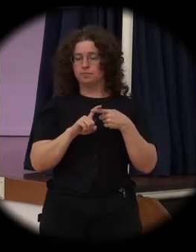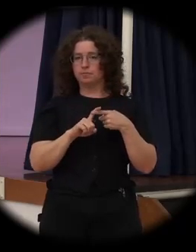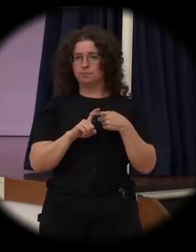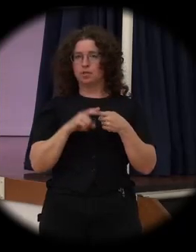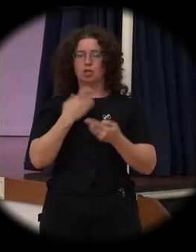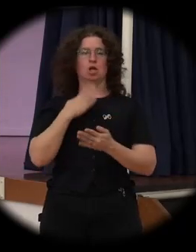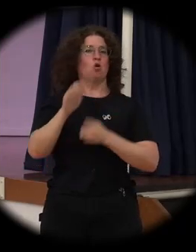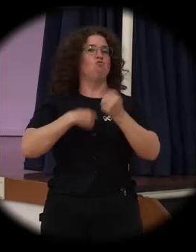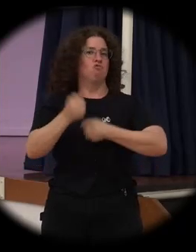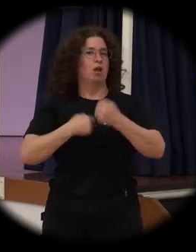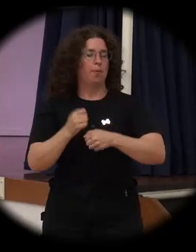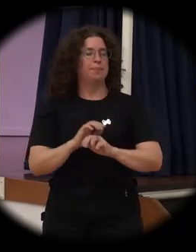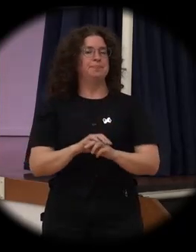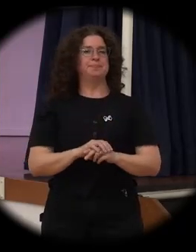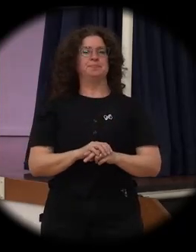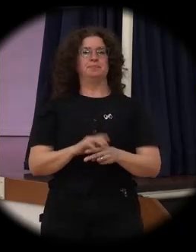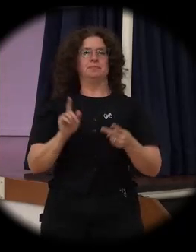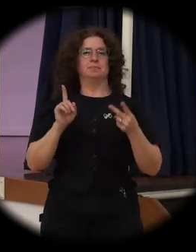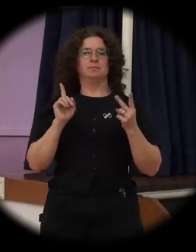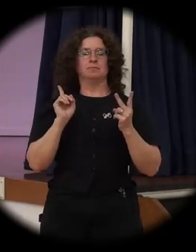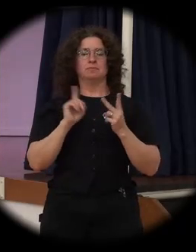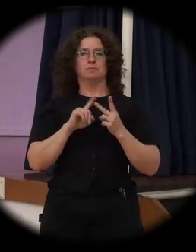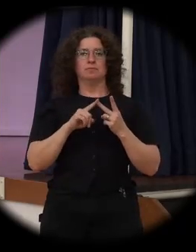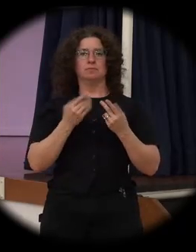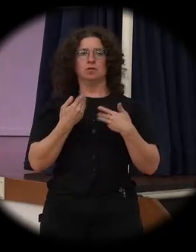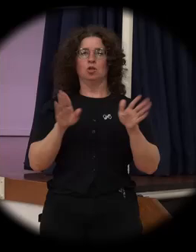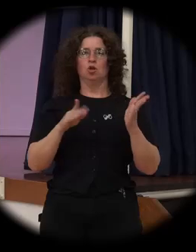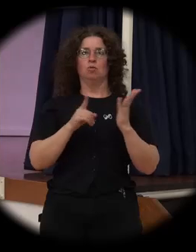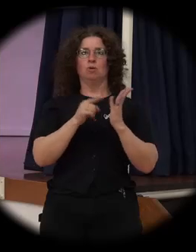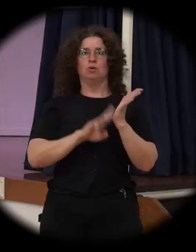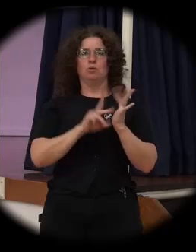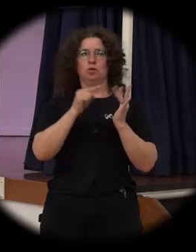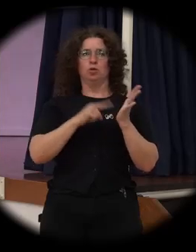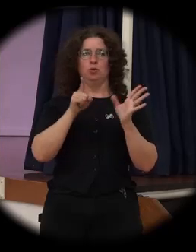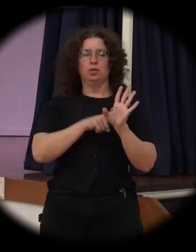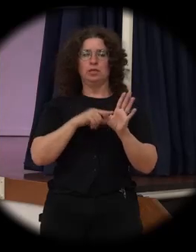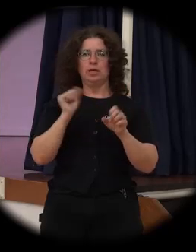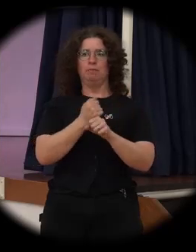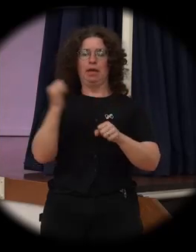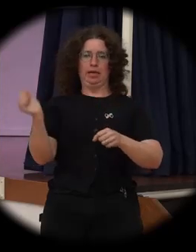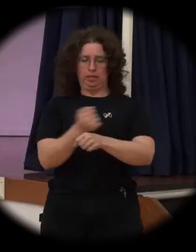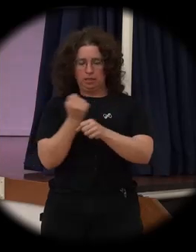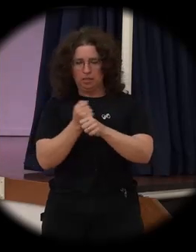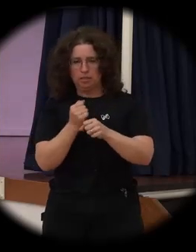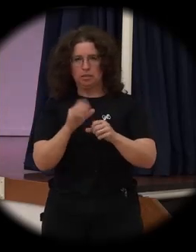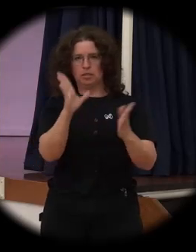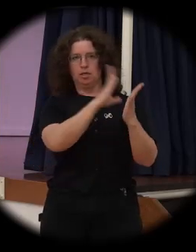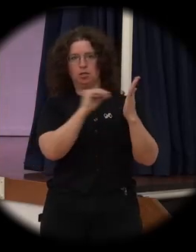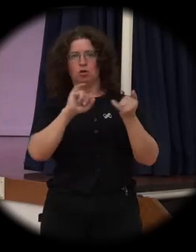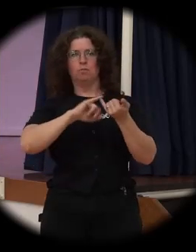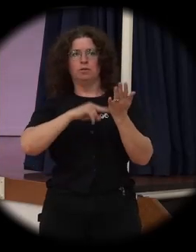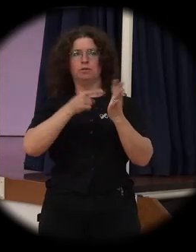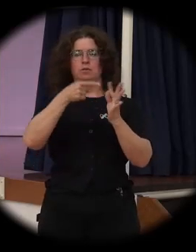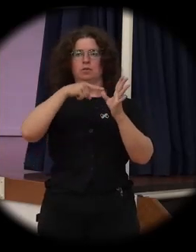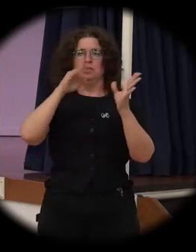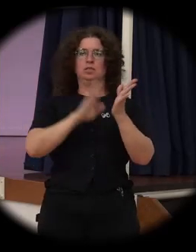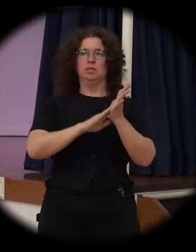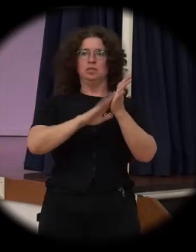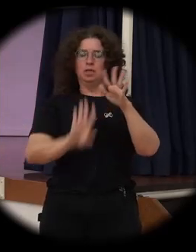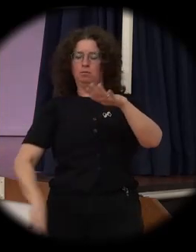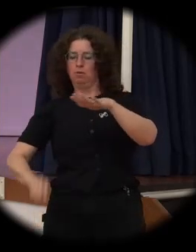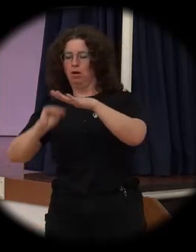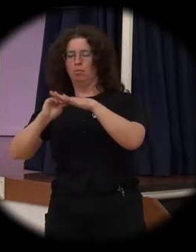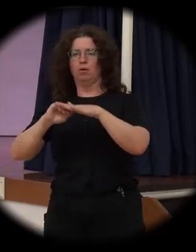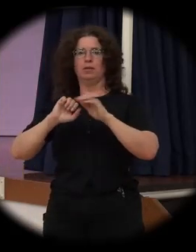your runner or your spare computer. Check out the project, open the Unity editor and make a build, copy that build to the Steam SDK's upload folder, and then use the